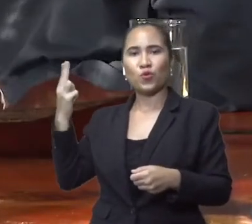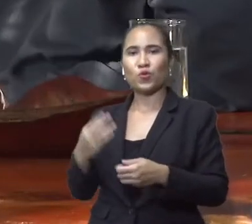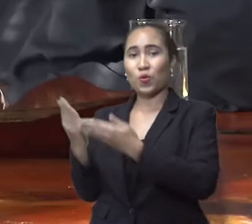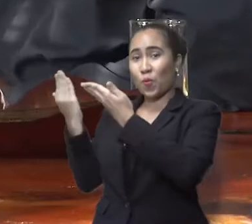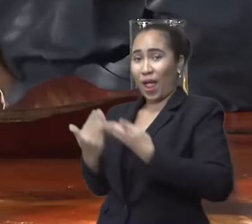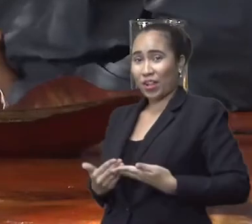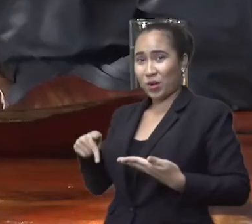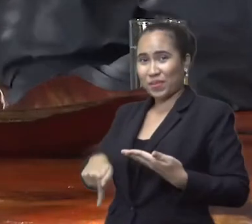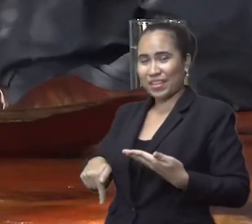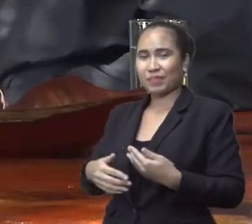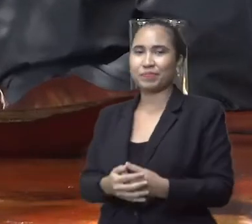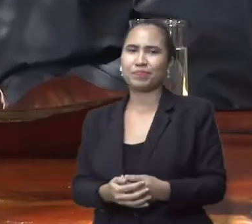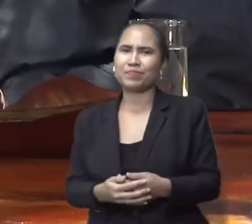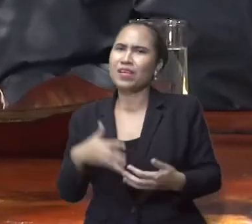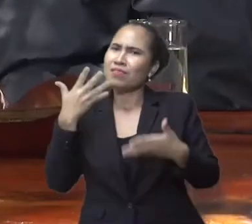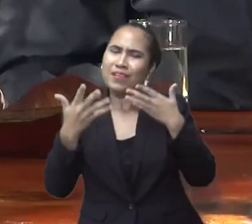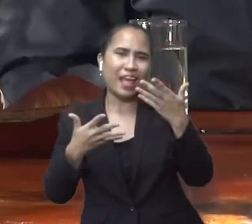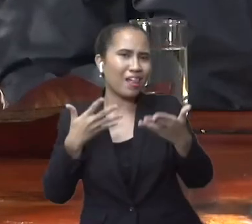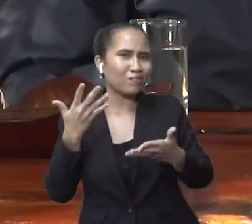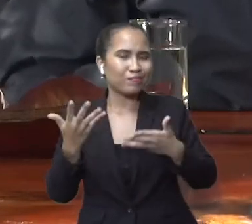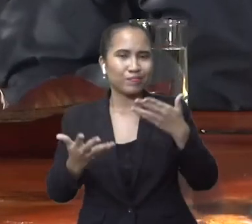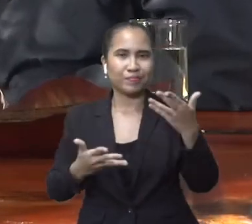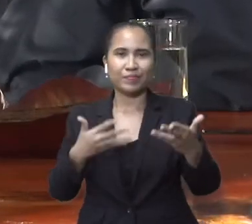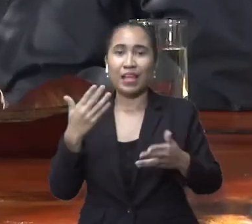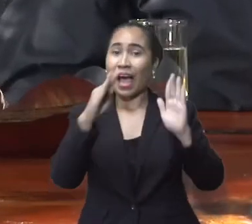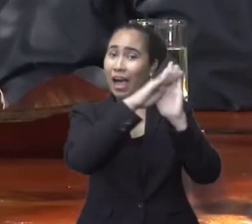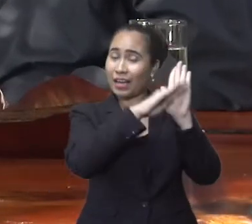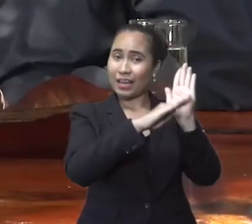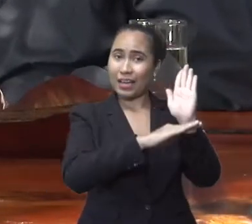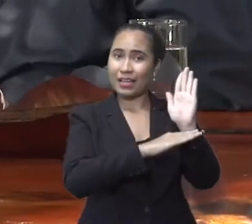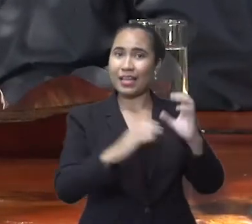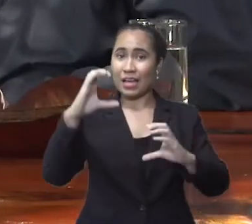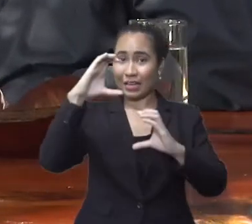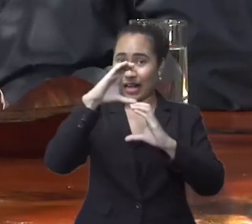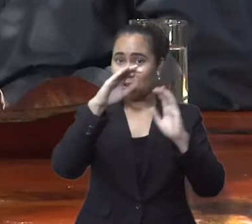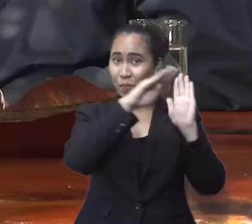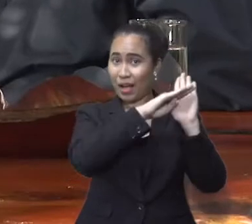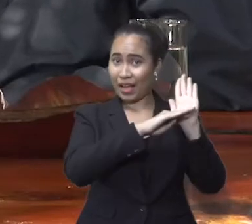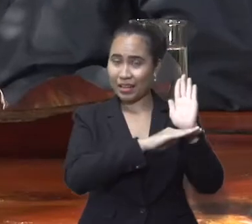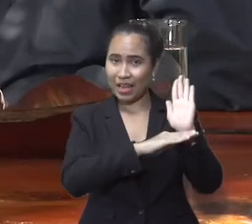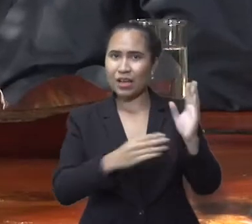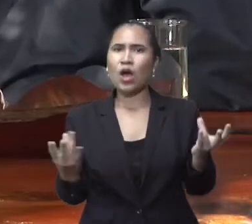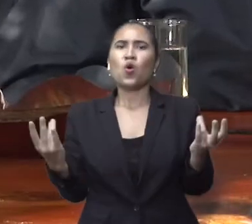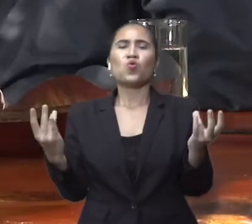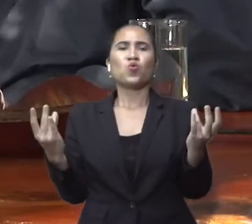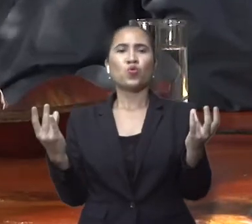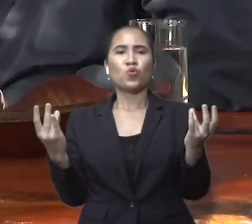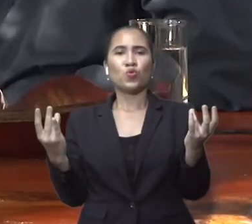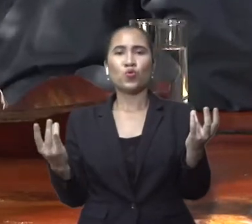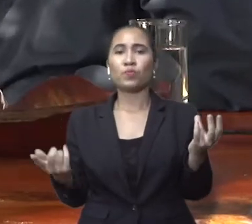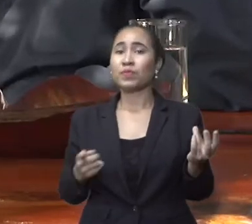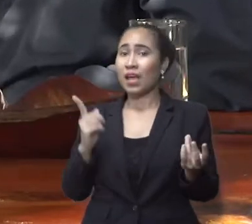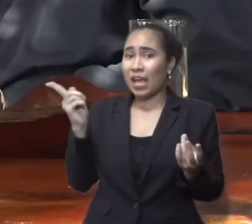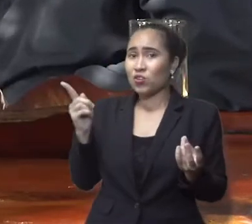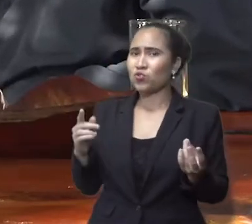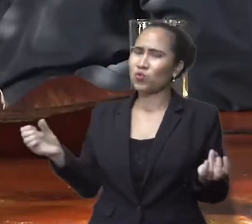pleasure to be here. Now tell me a bit about the agenda, CARICOM's agenda, and how it's your